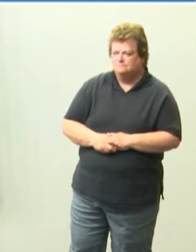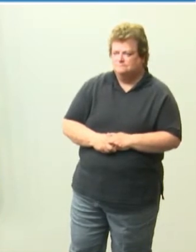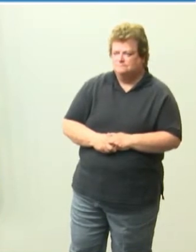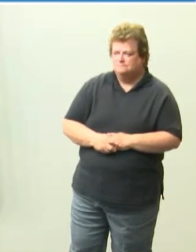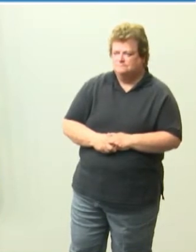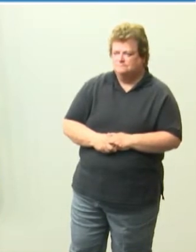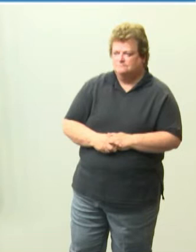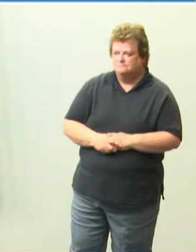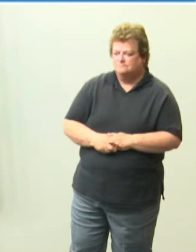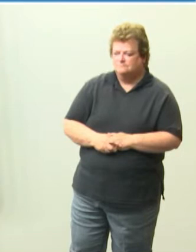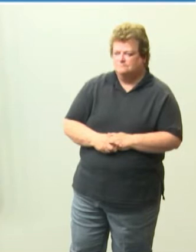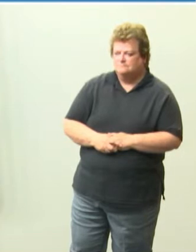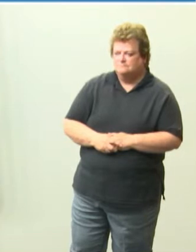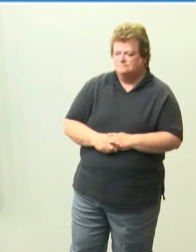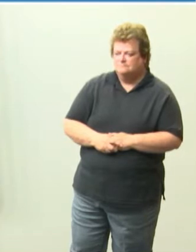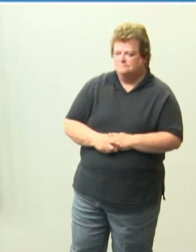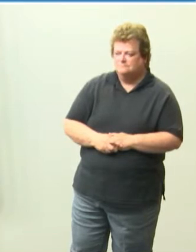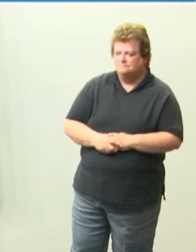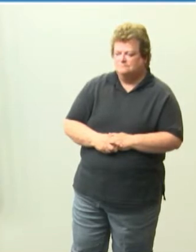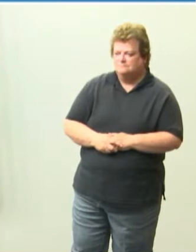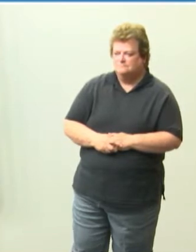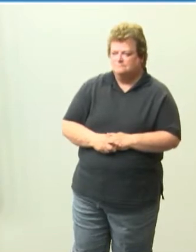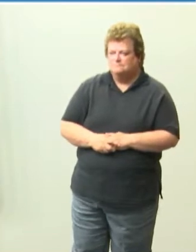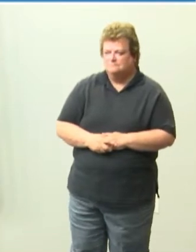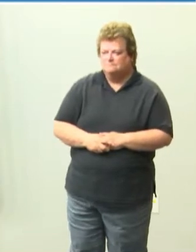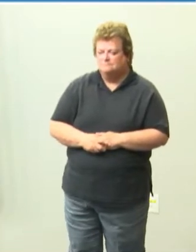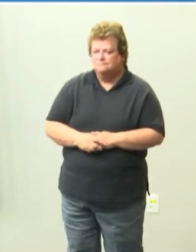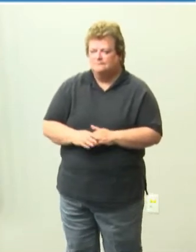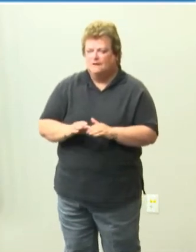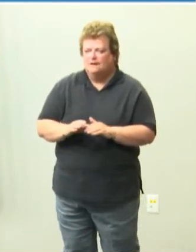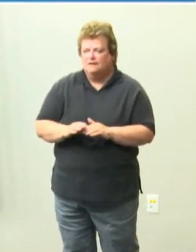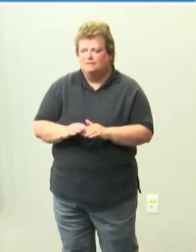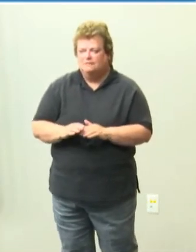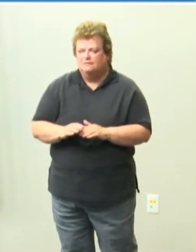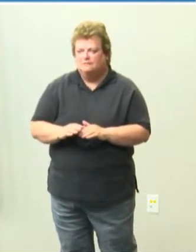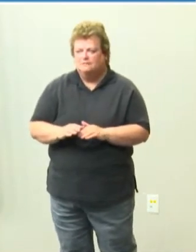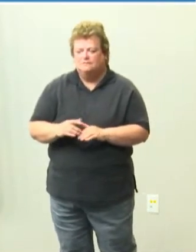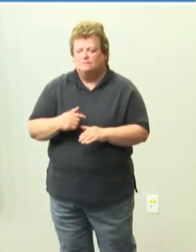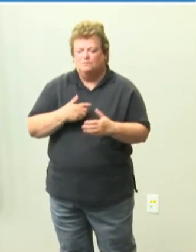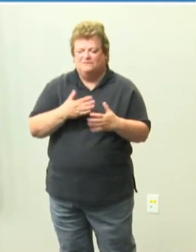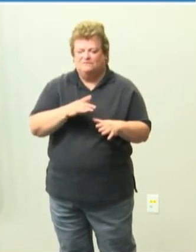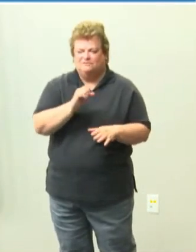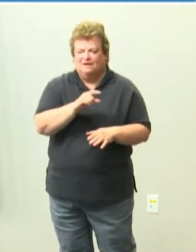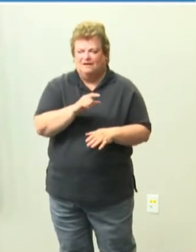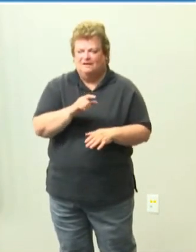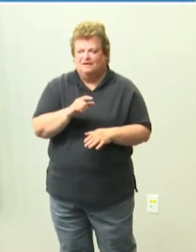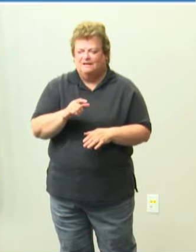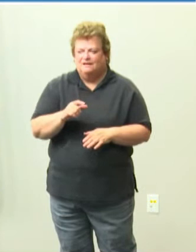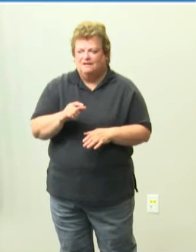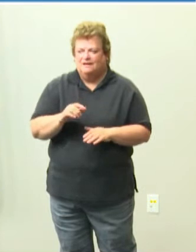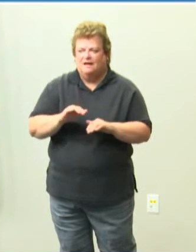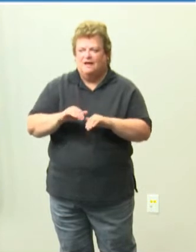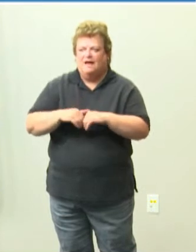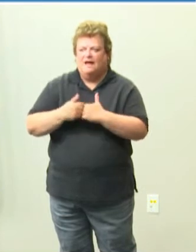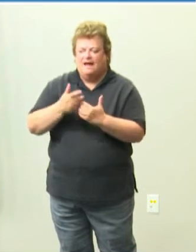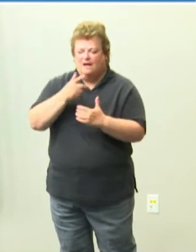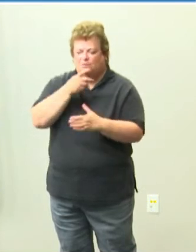Okay, you want me to read that? Okay, how will this affect, oh, we already asked that one. How will the mask mandate be